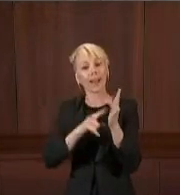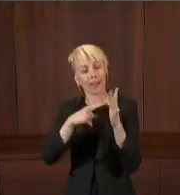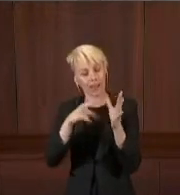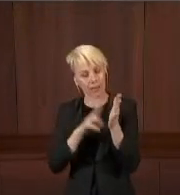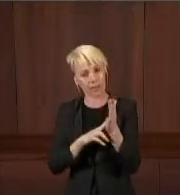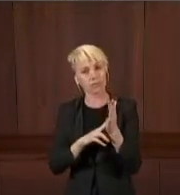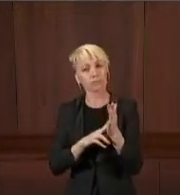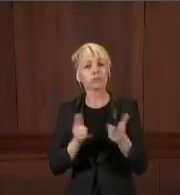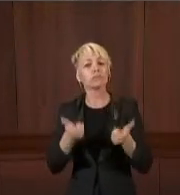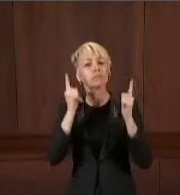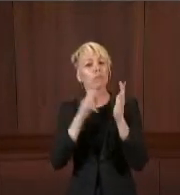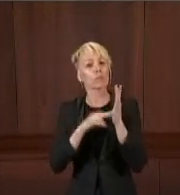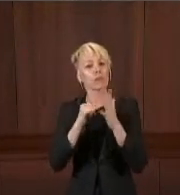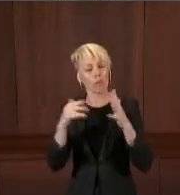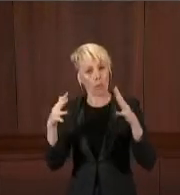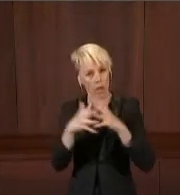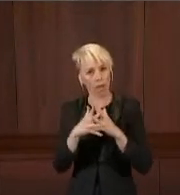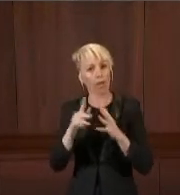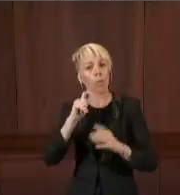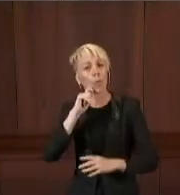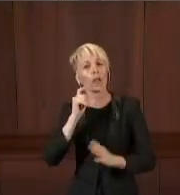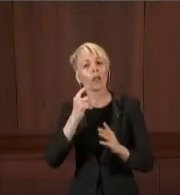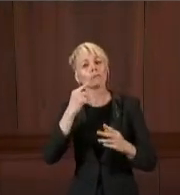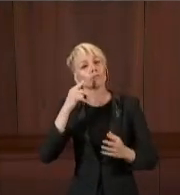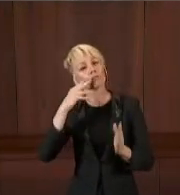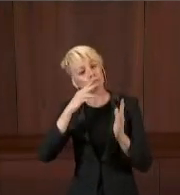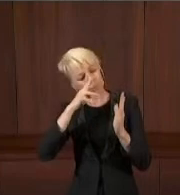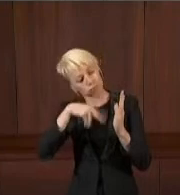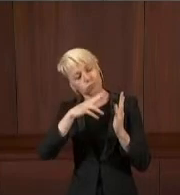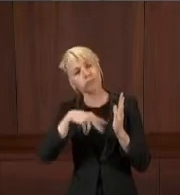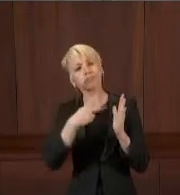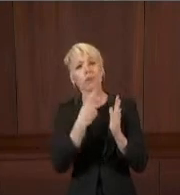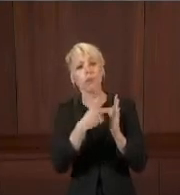poem live from the cenotaph in Martin Place.